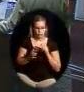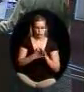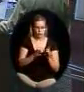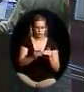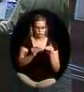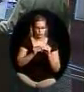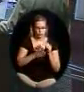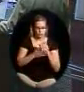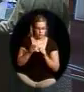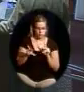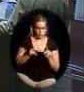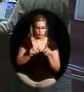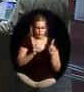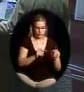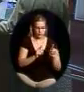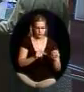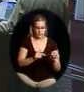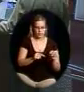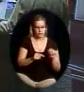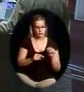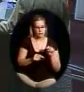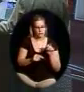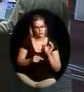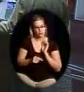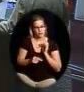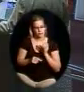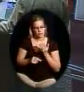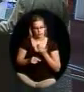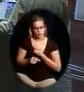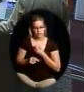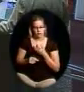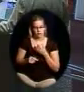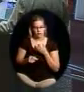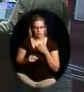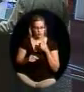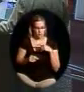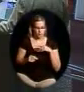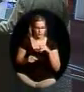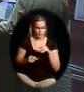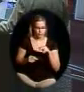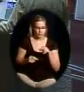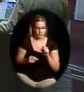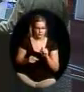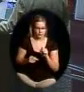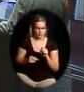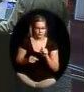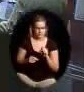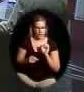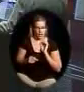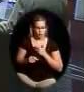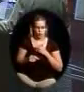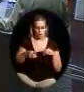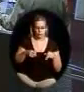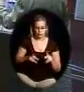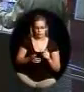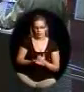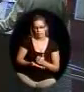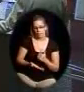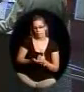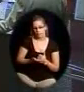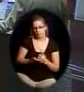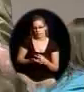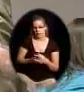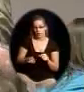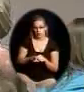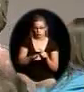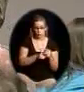people that attend those schools are our patrons, and so I think this is an opportunity for us to be helpful here. And we also do have